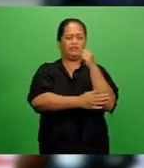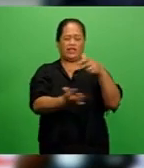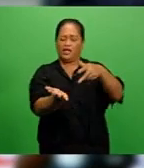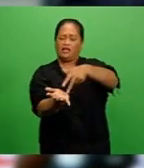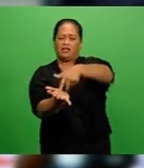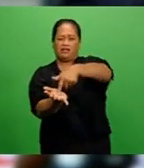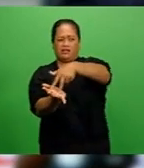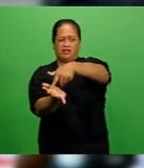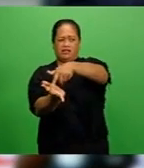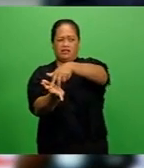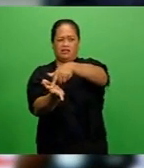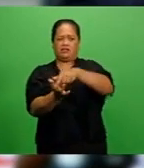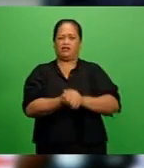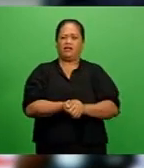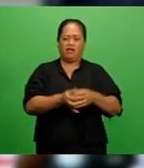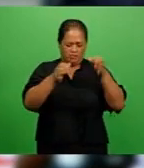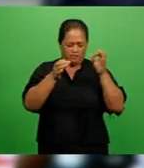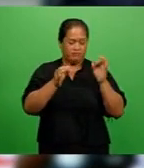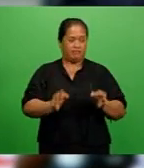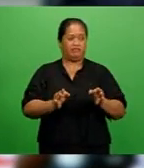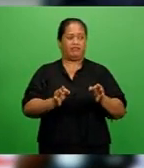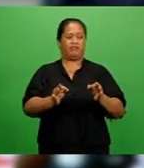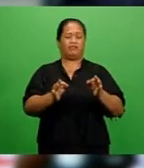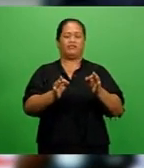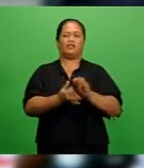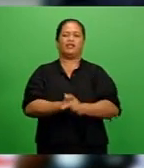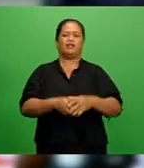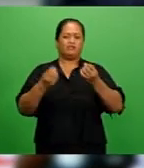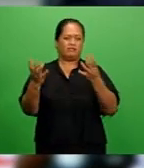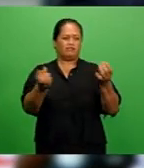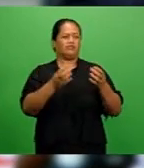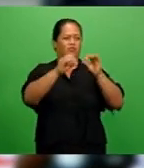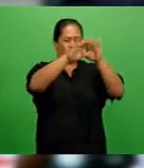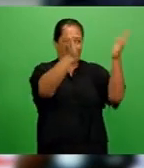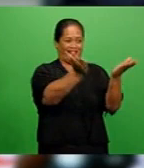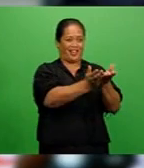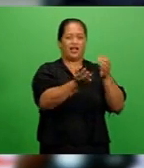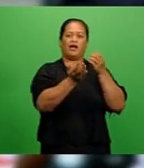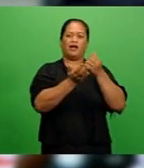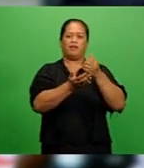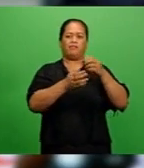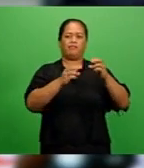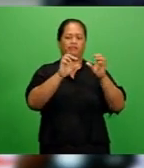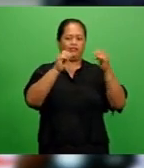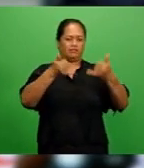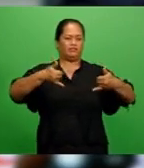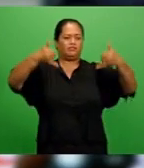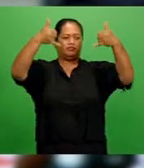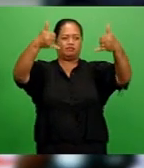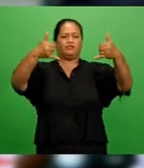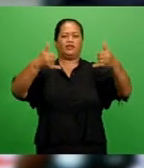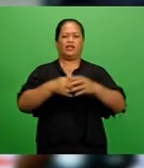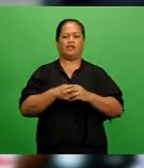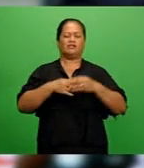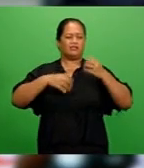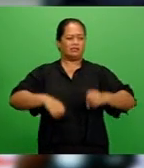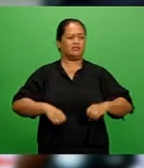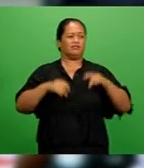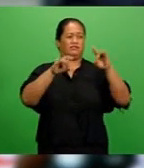to prepare the Fiji Mbati squad for next year's World Cup. The FNRL accepts coordinating players based locally and